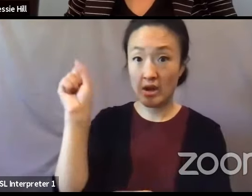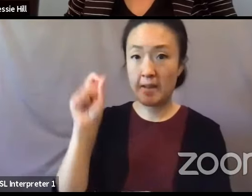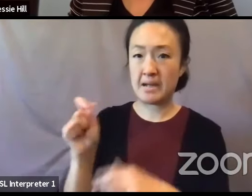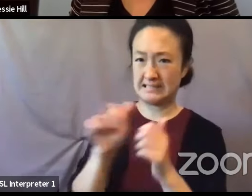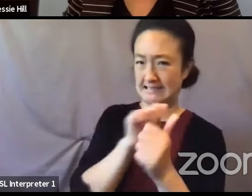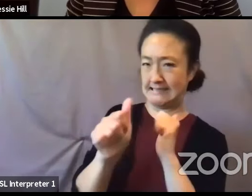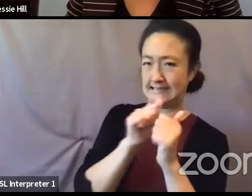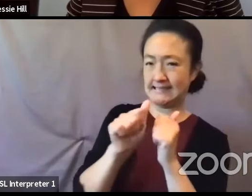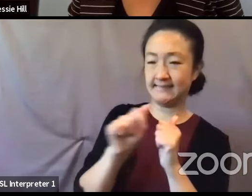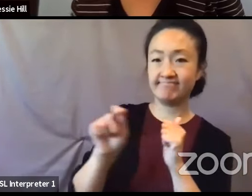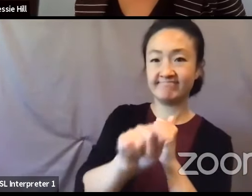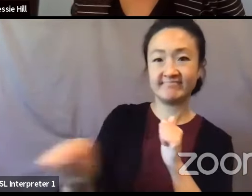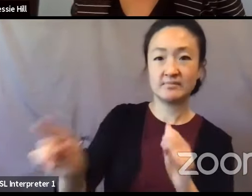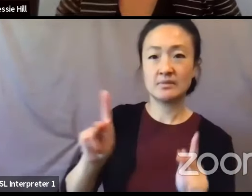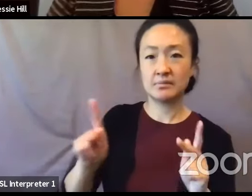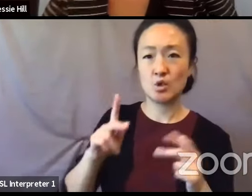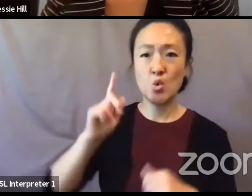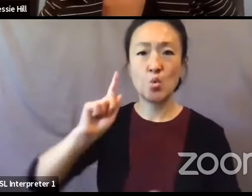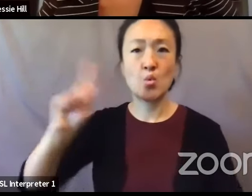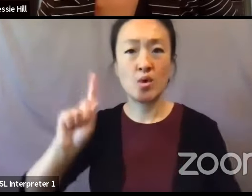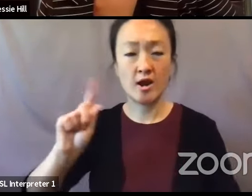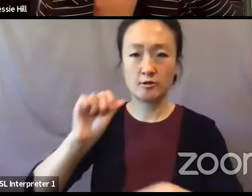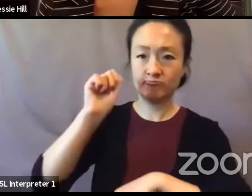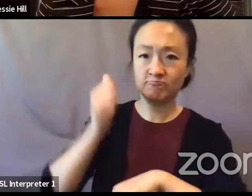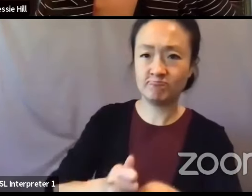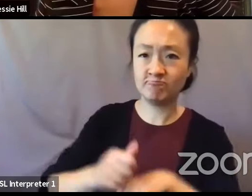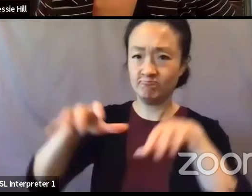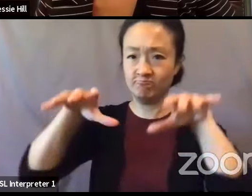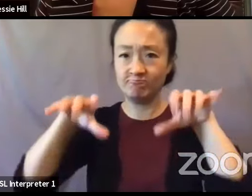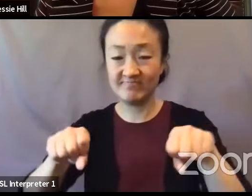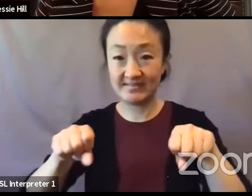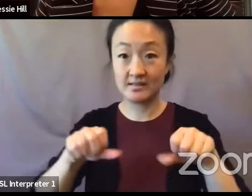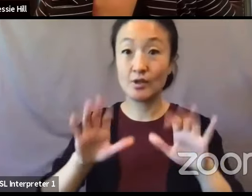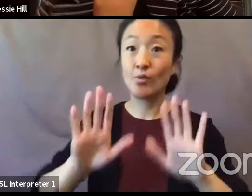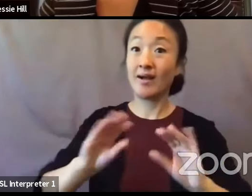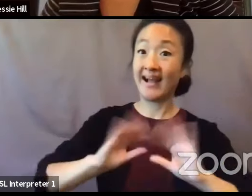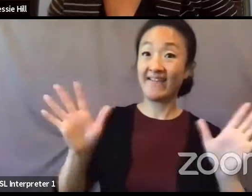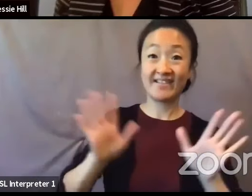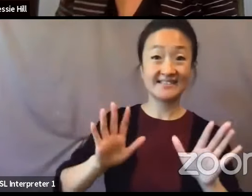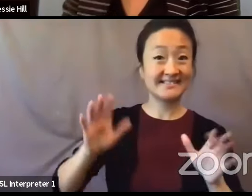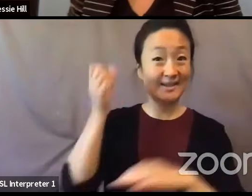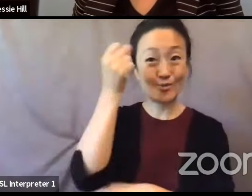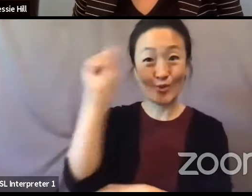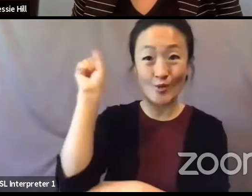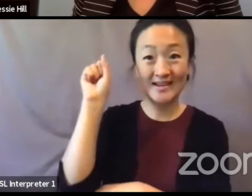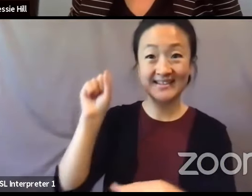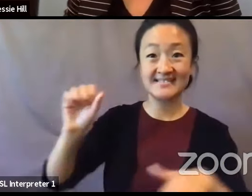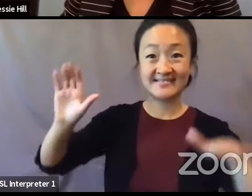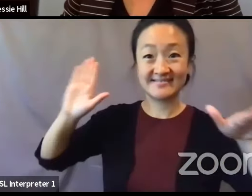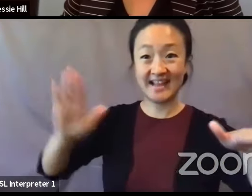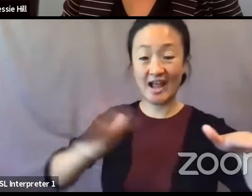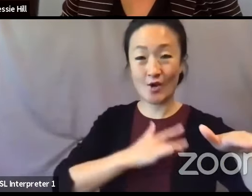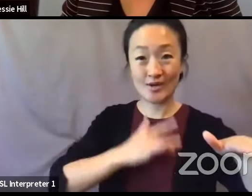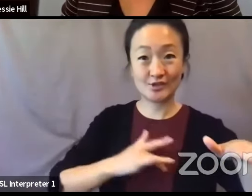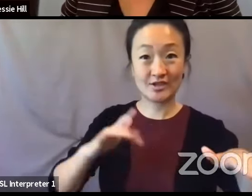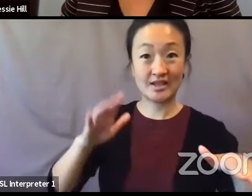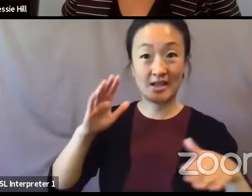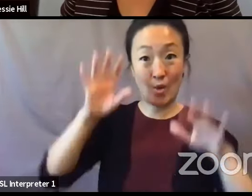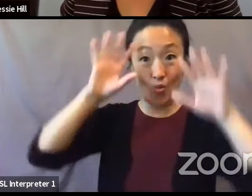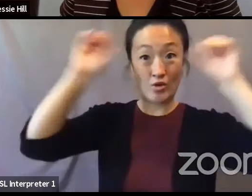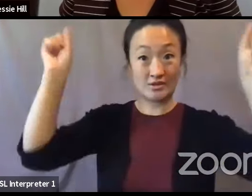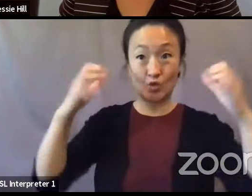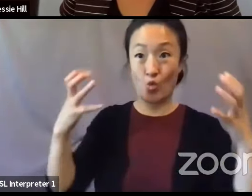other folks for where they want to protest. Well, obviously, if you're protesting the inauguration of the president, you want to be along that parade